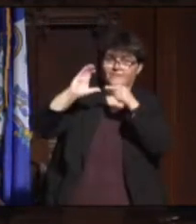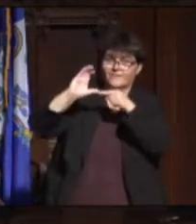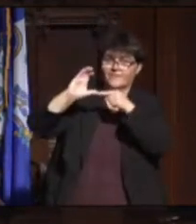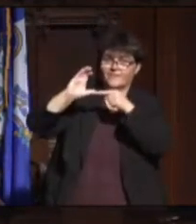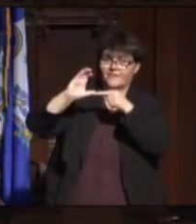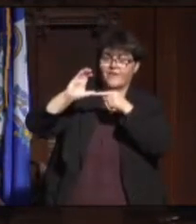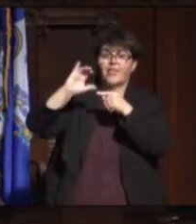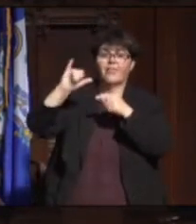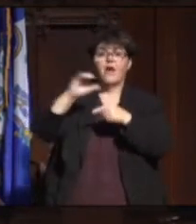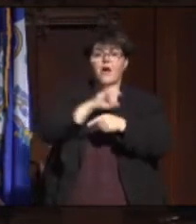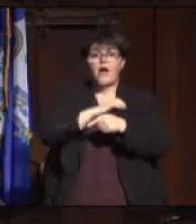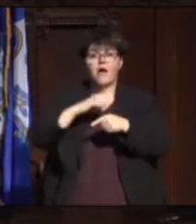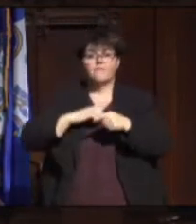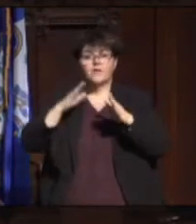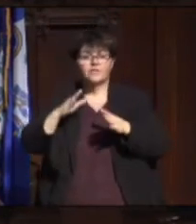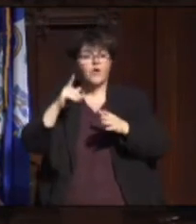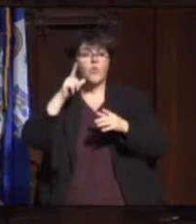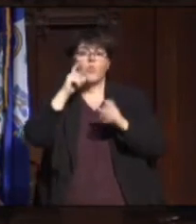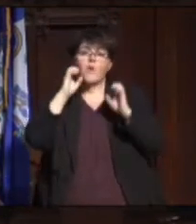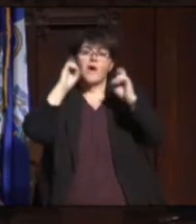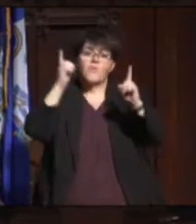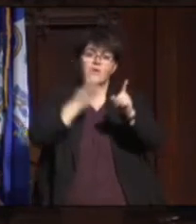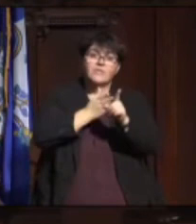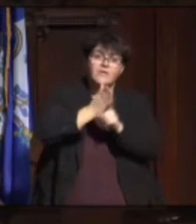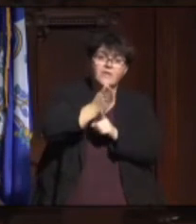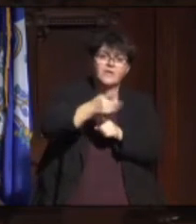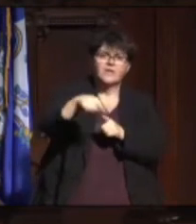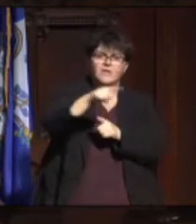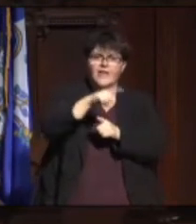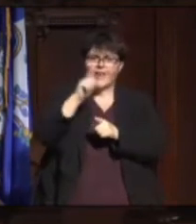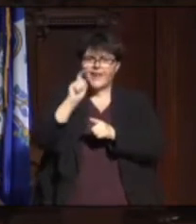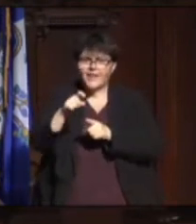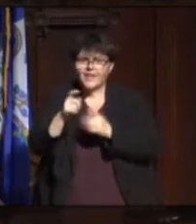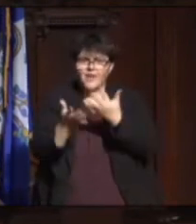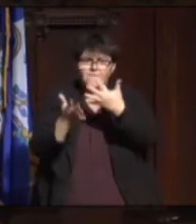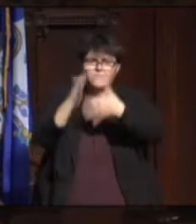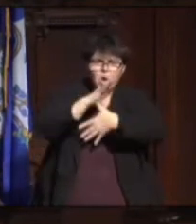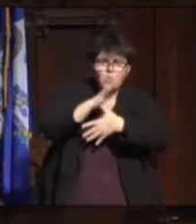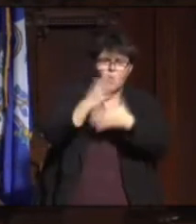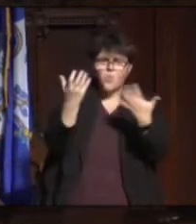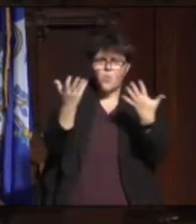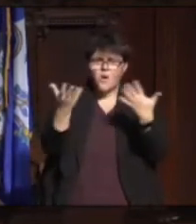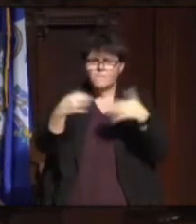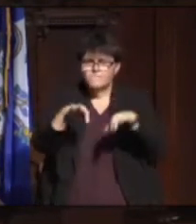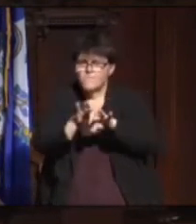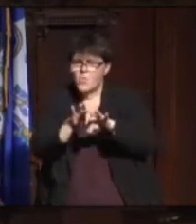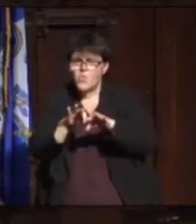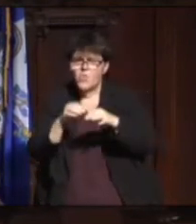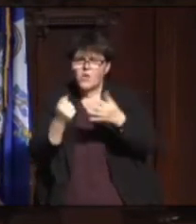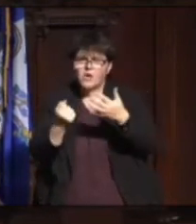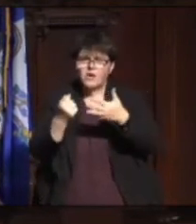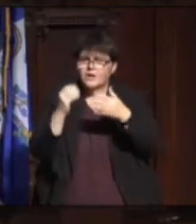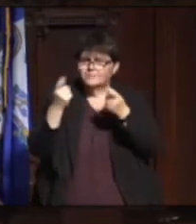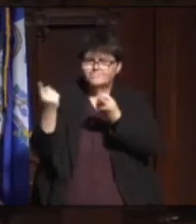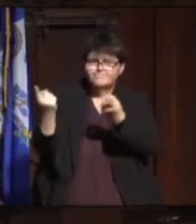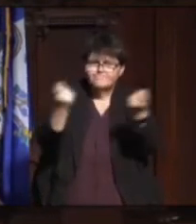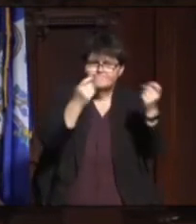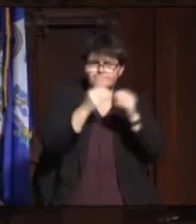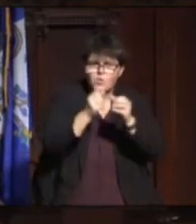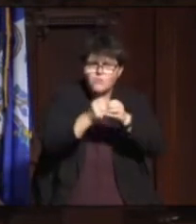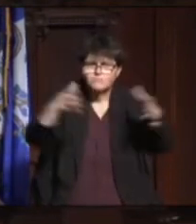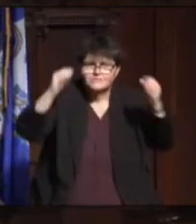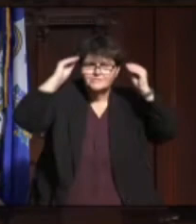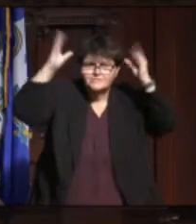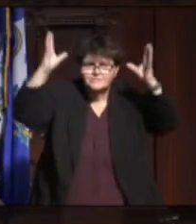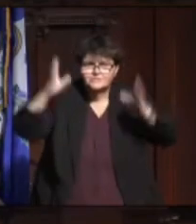to prioritize teacher recruitment, including recruitment from our historically black colleges and the University of